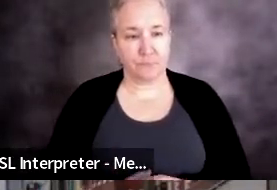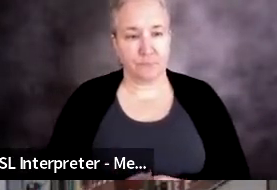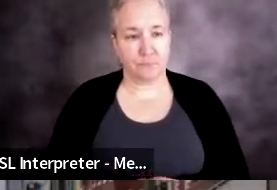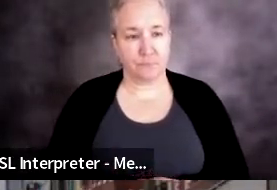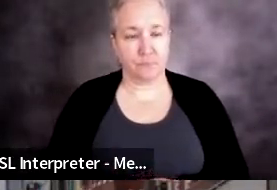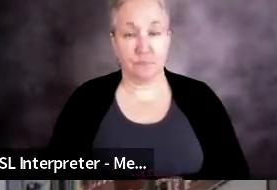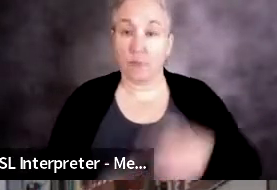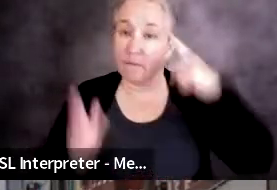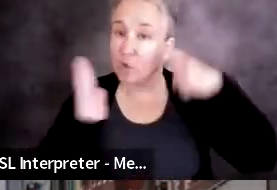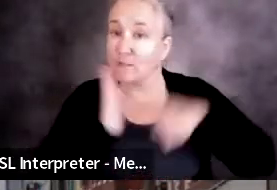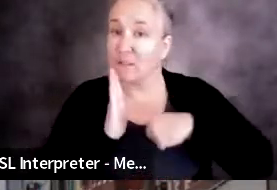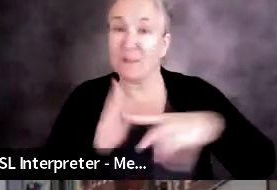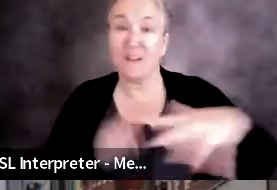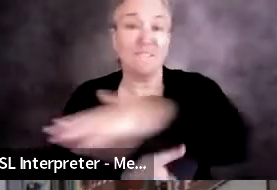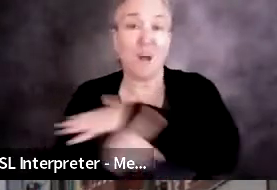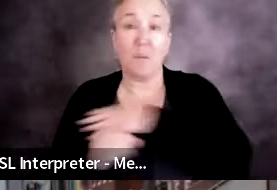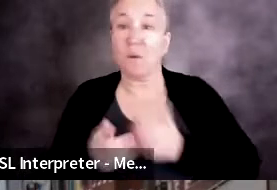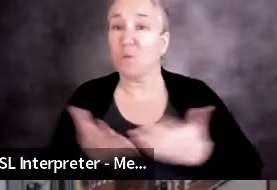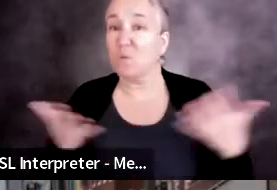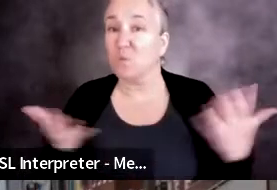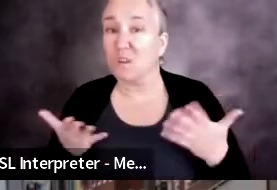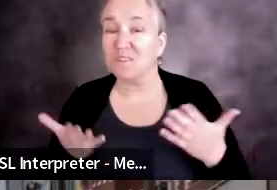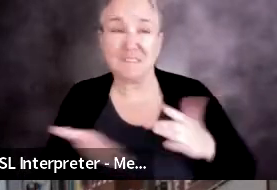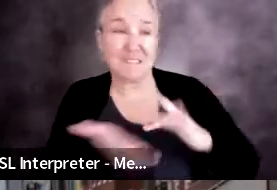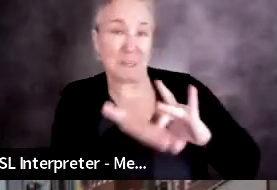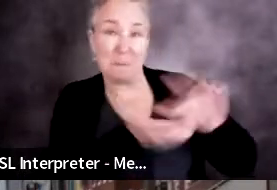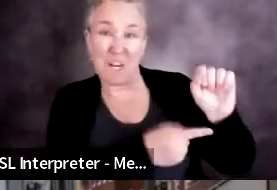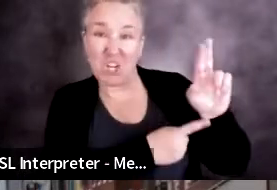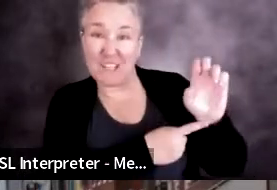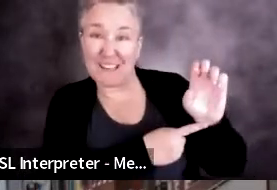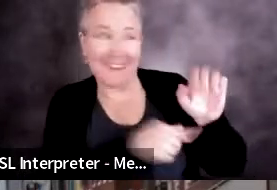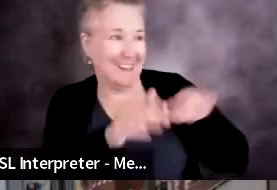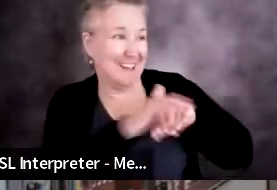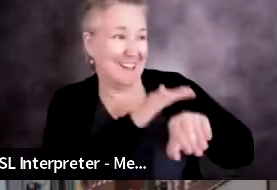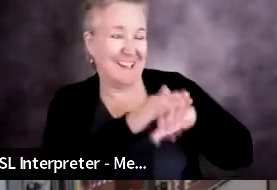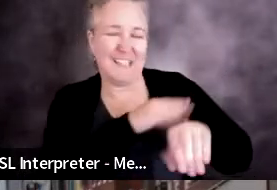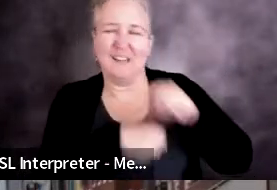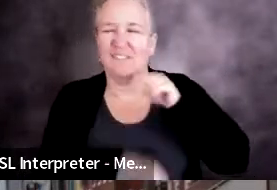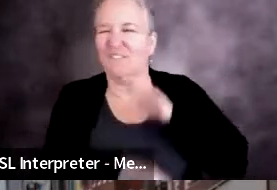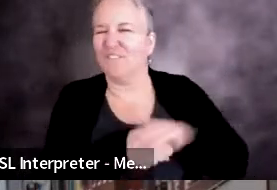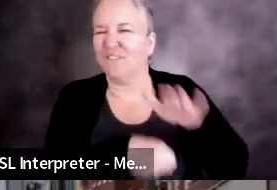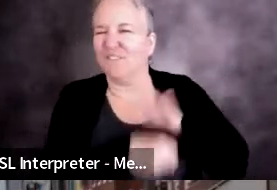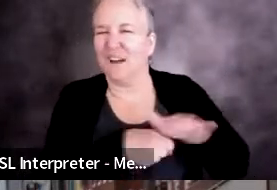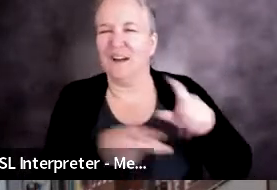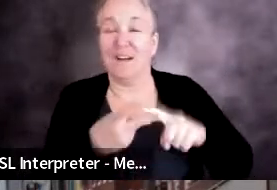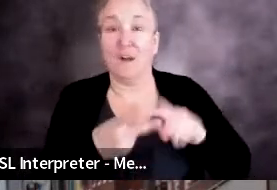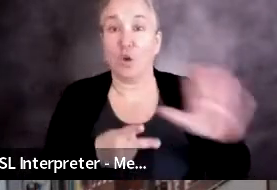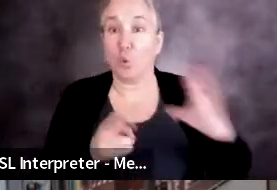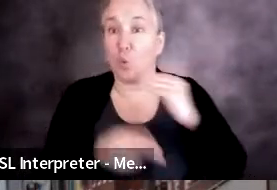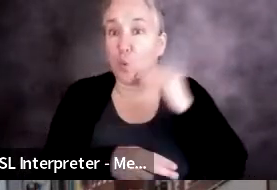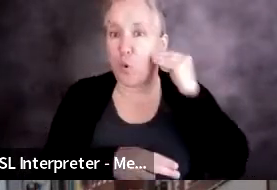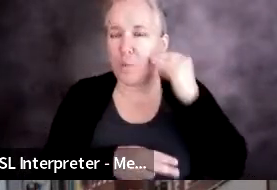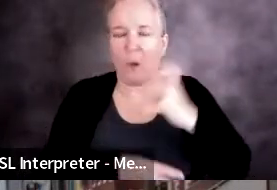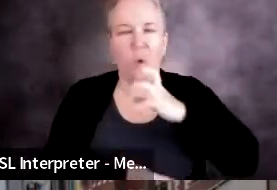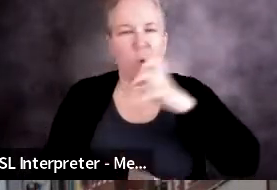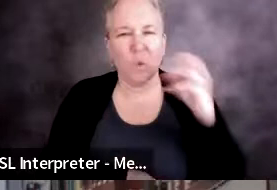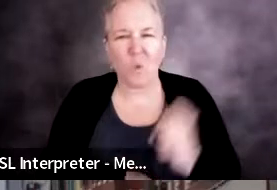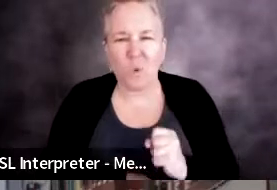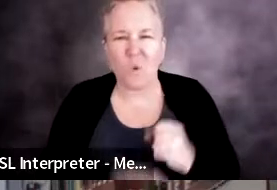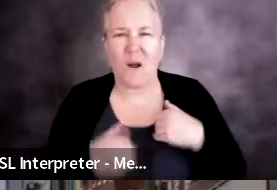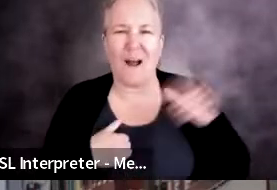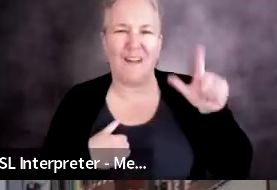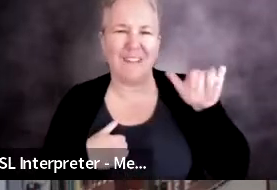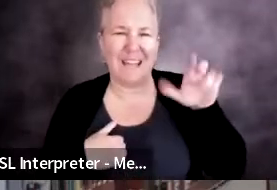Things like less access to medical care, living in older homes with lead paint